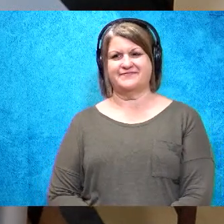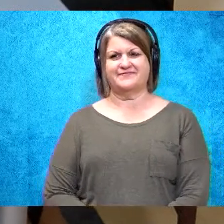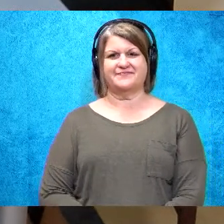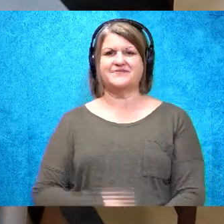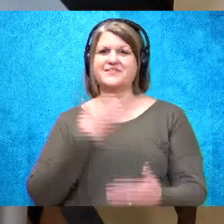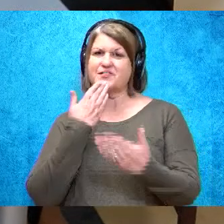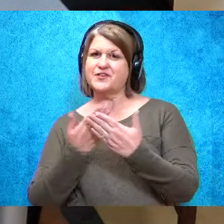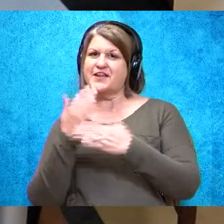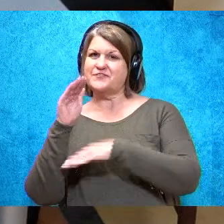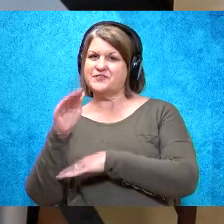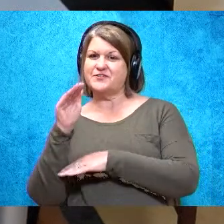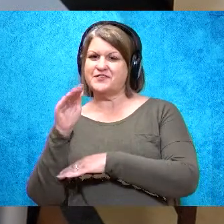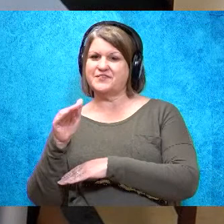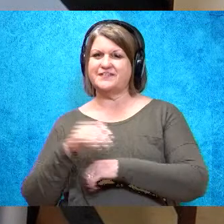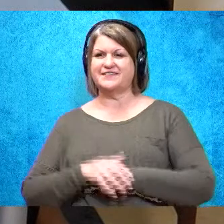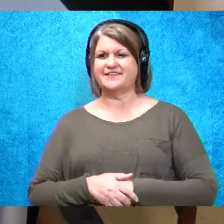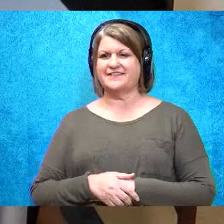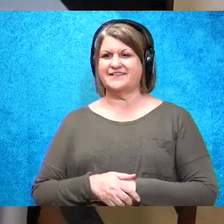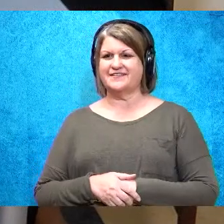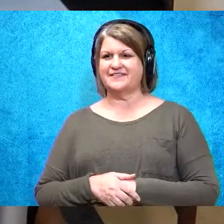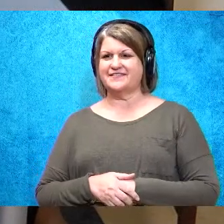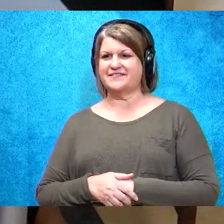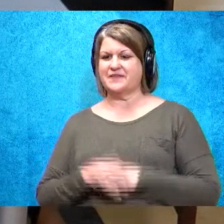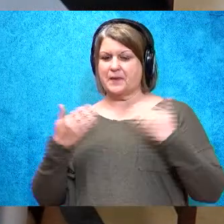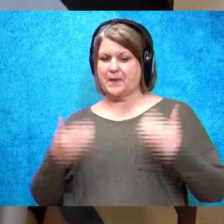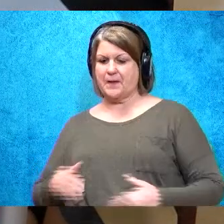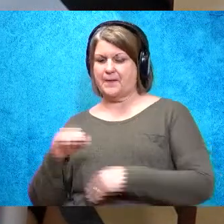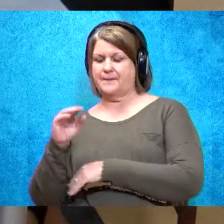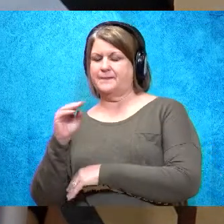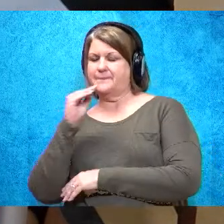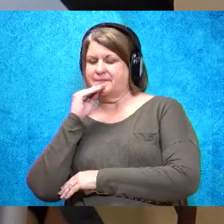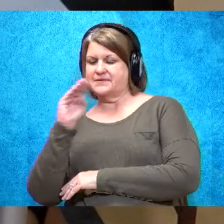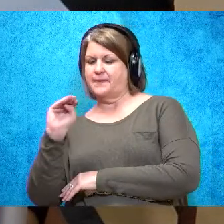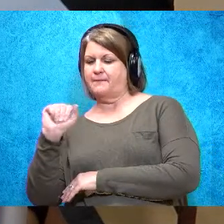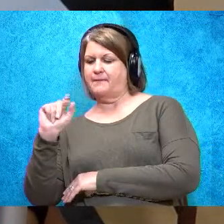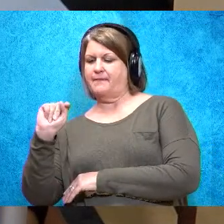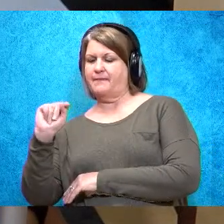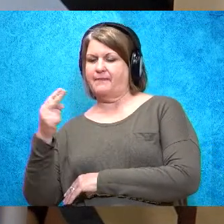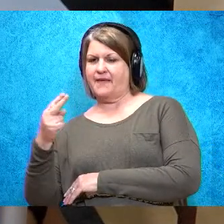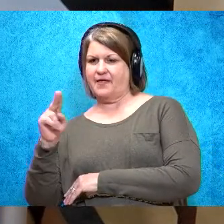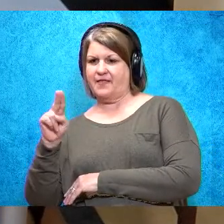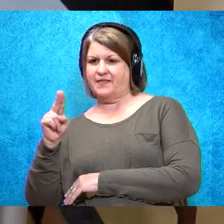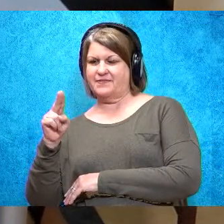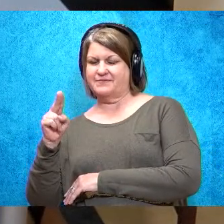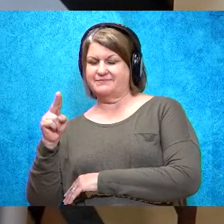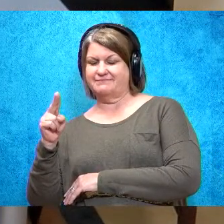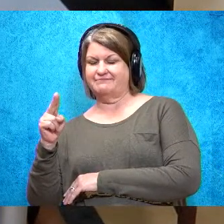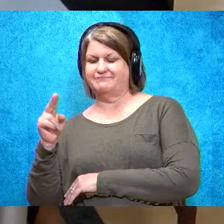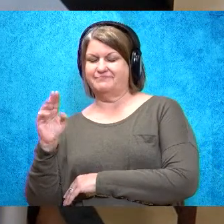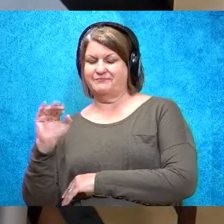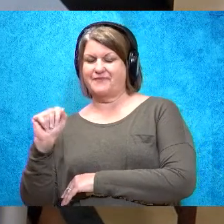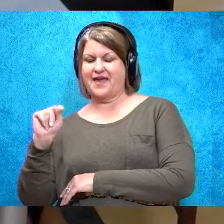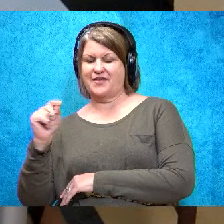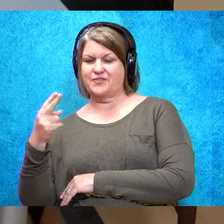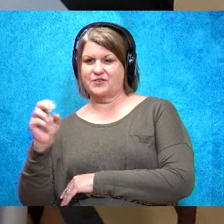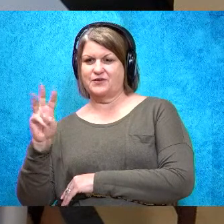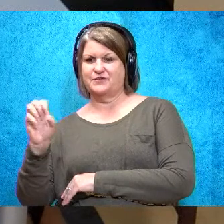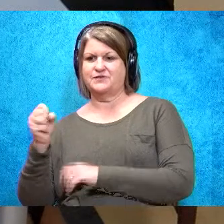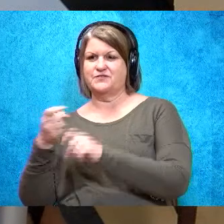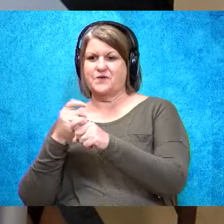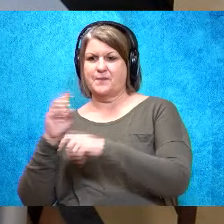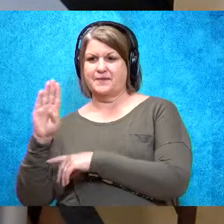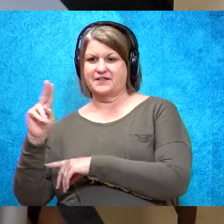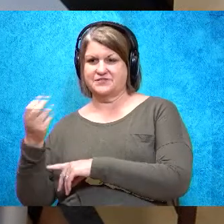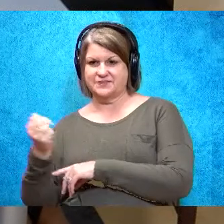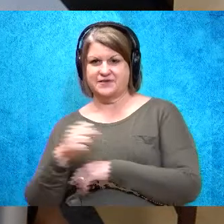Good afternoon. This is Christy Matthews here from Baker High School. We have Ms. Cassandra Holman, counselor at